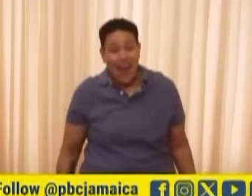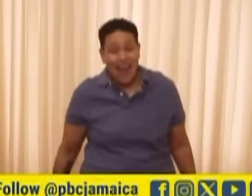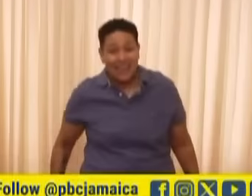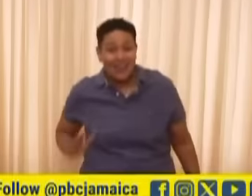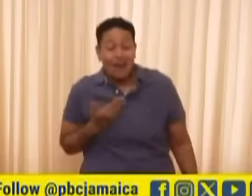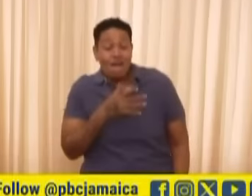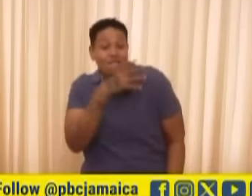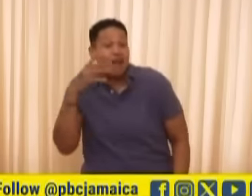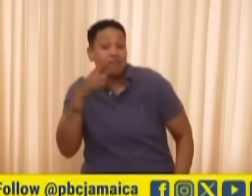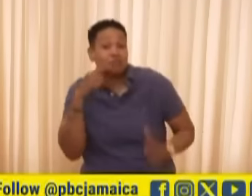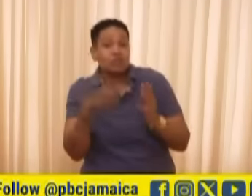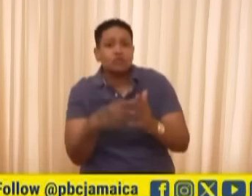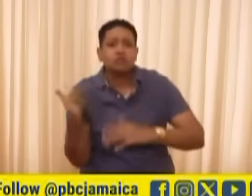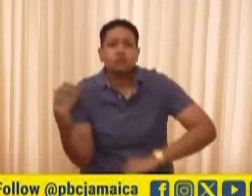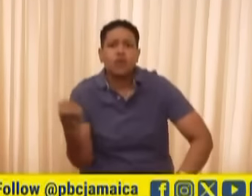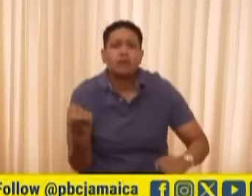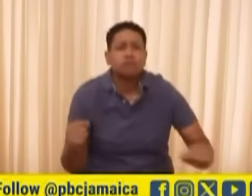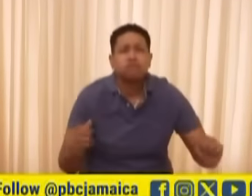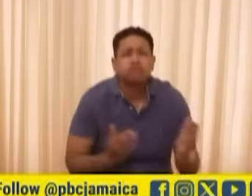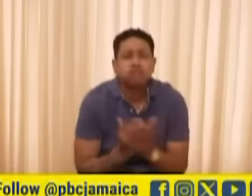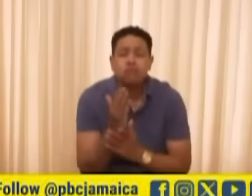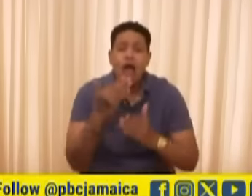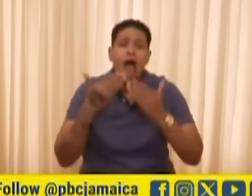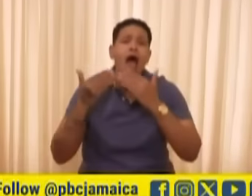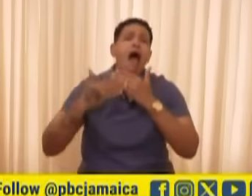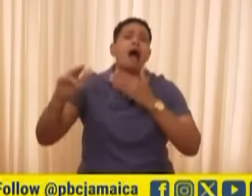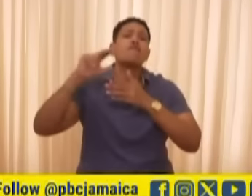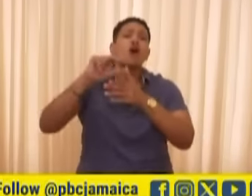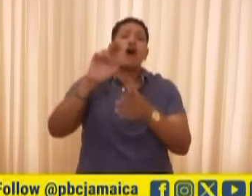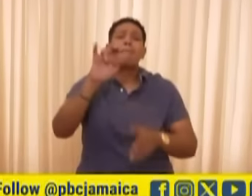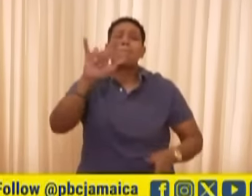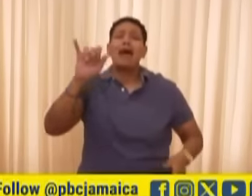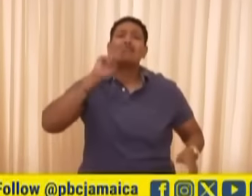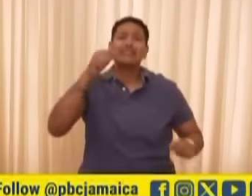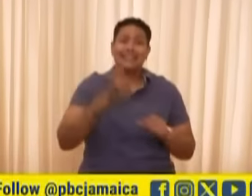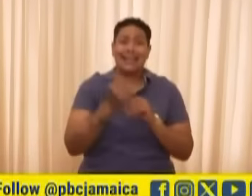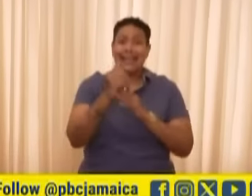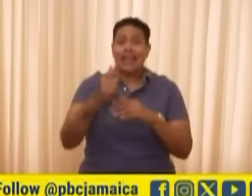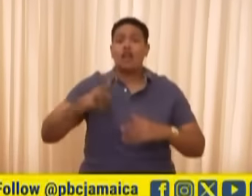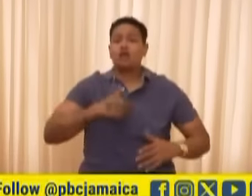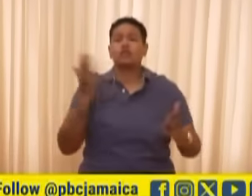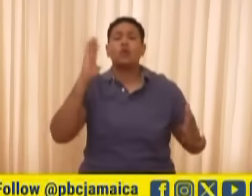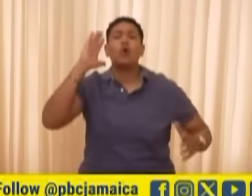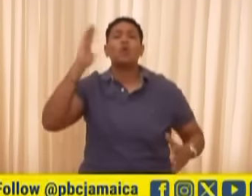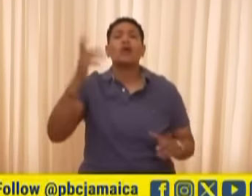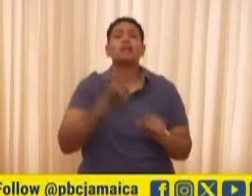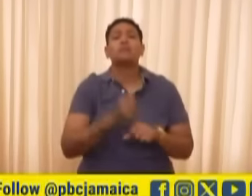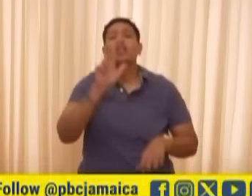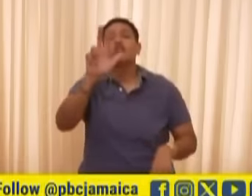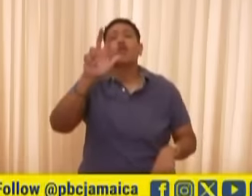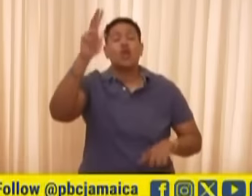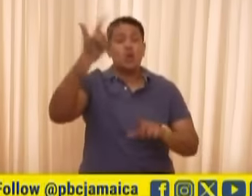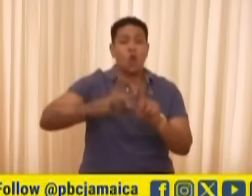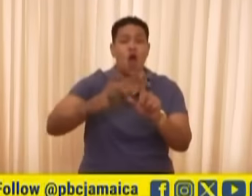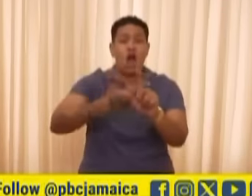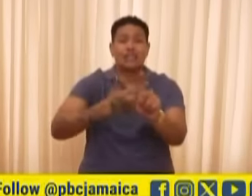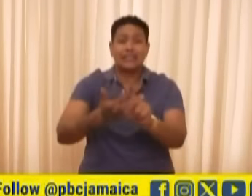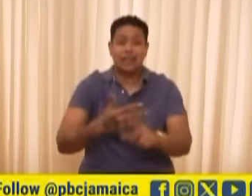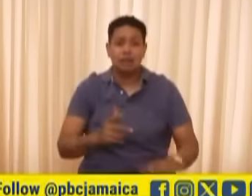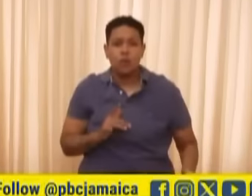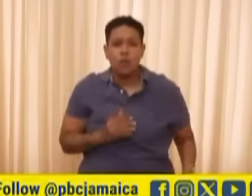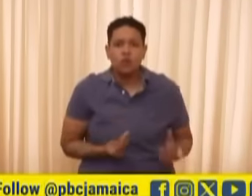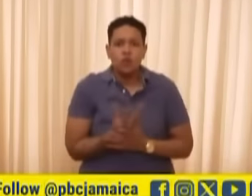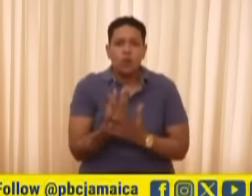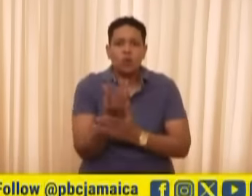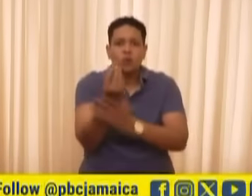showed tremendous resilience after Hurricane Beryl, leading us to what will be 3 quarters of significant